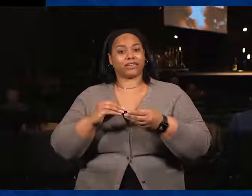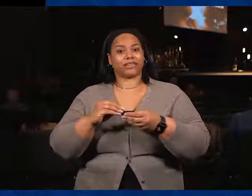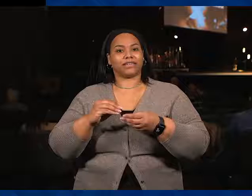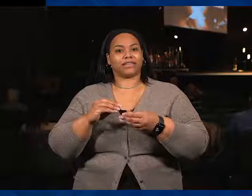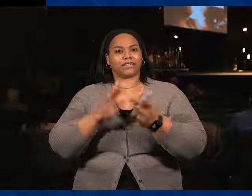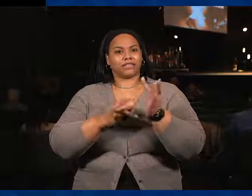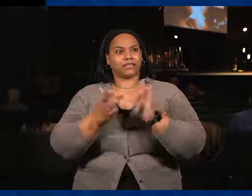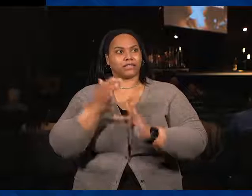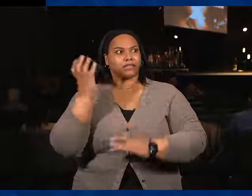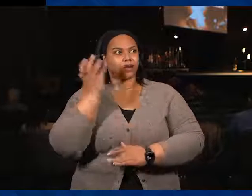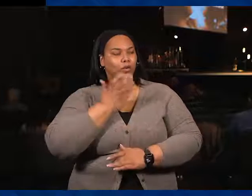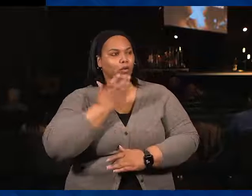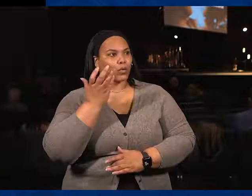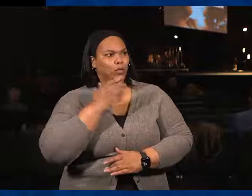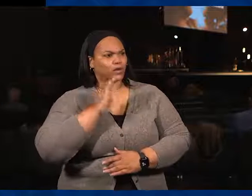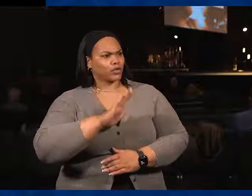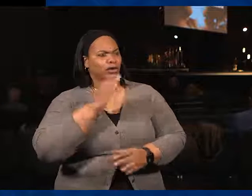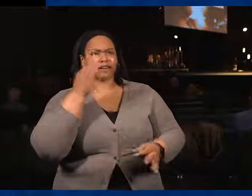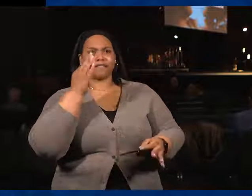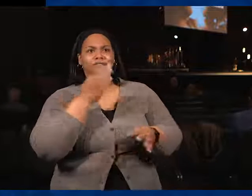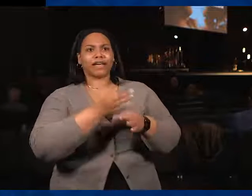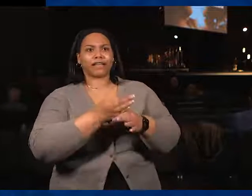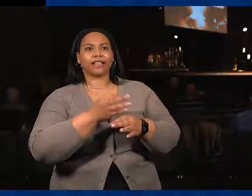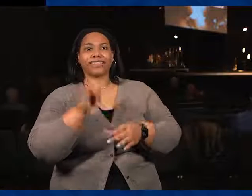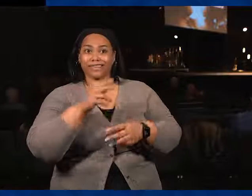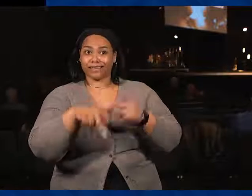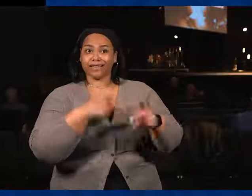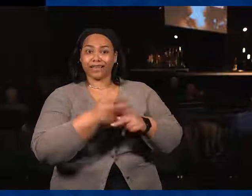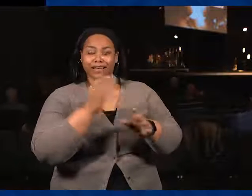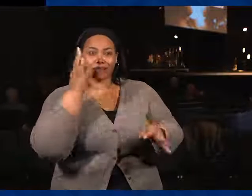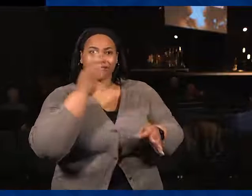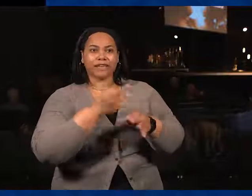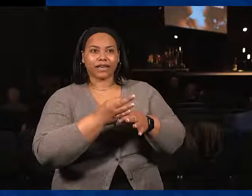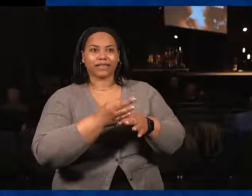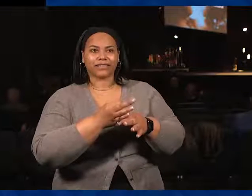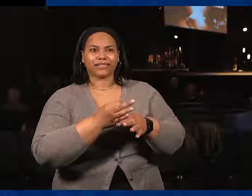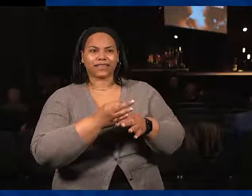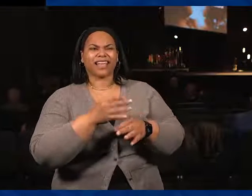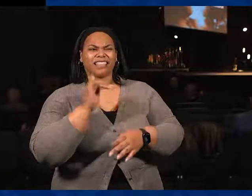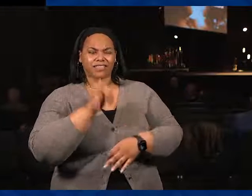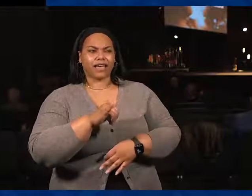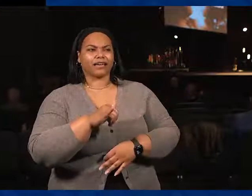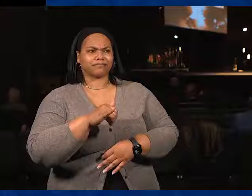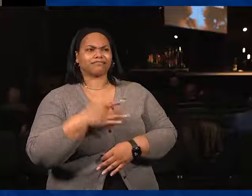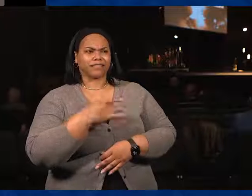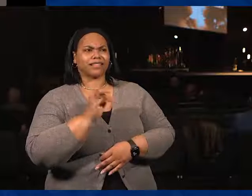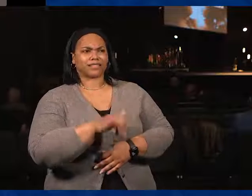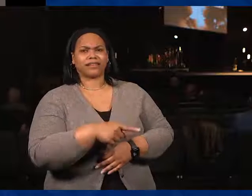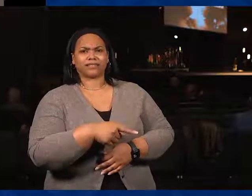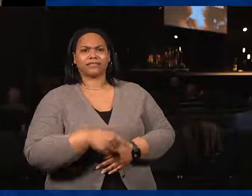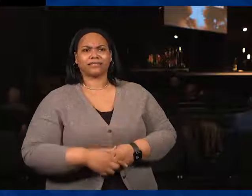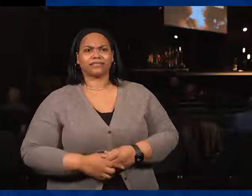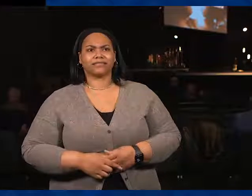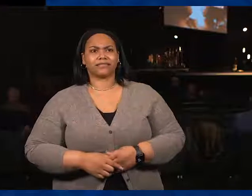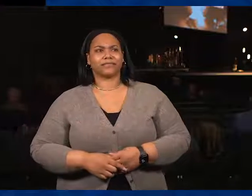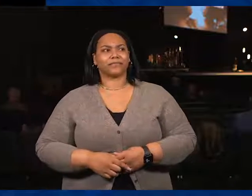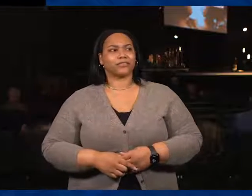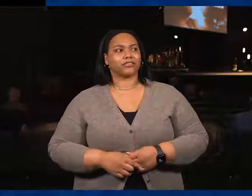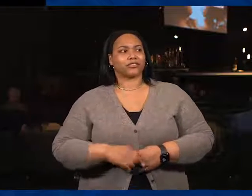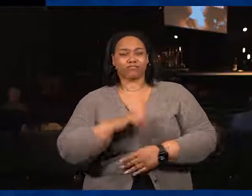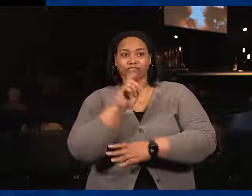faith and says, "That's the type of faith that I'm talking about." So here's a question on the